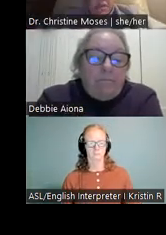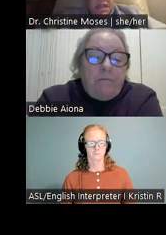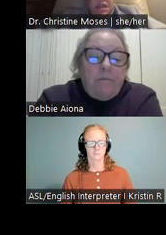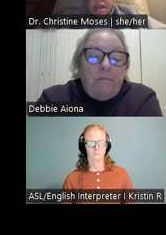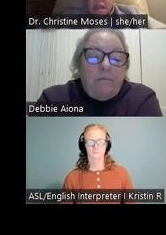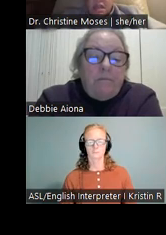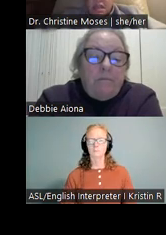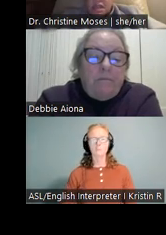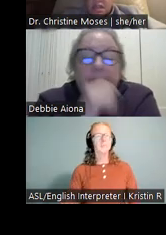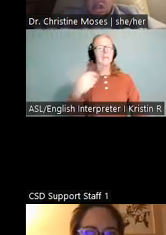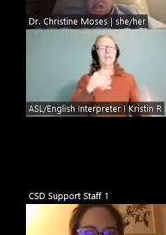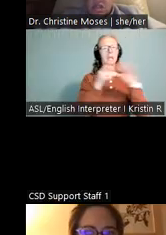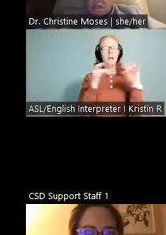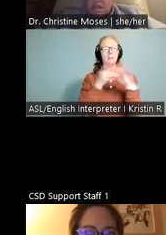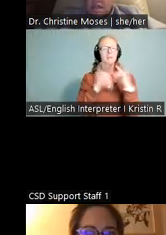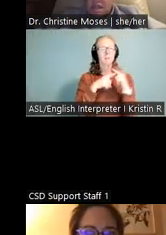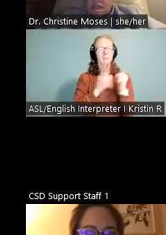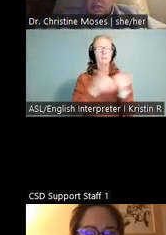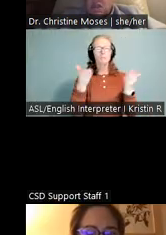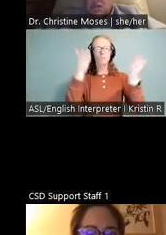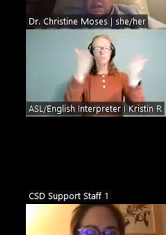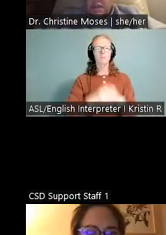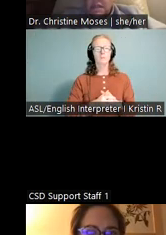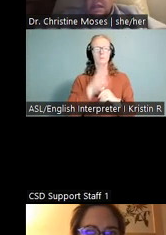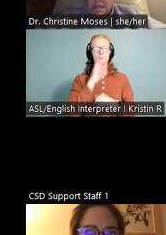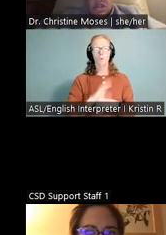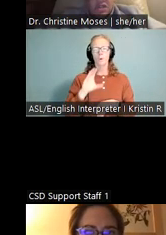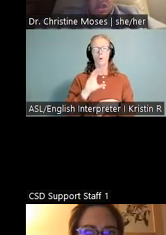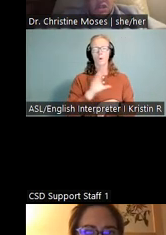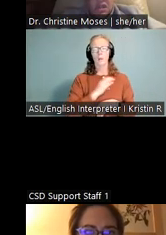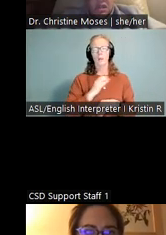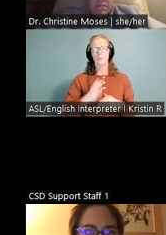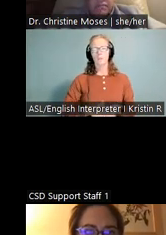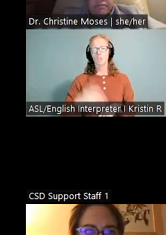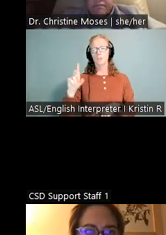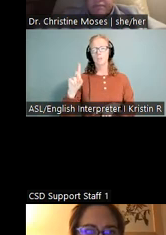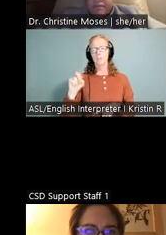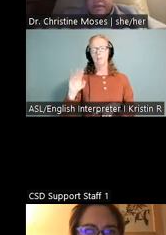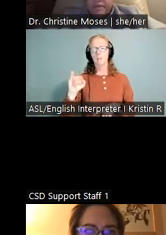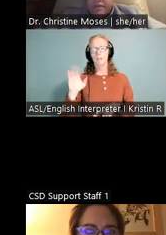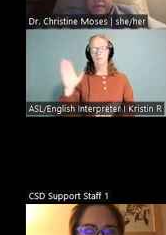Any comment on that suggestion, on Commissioner Debbie's suggestion?